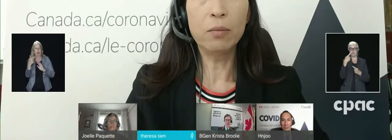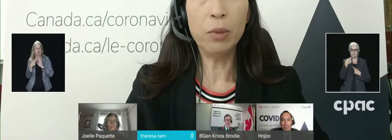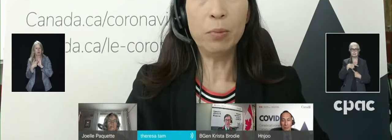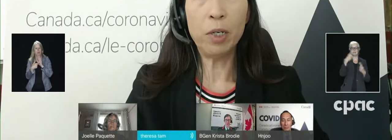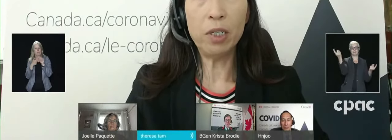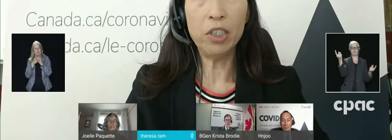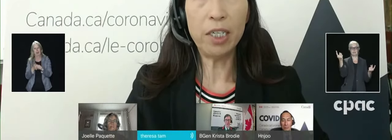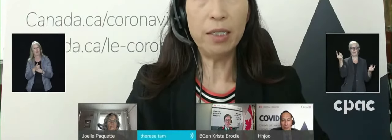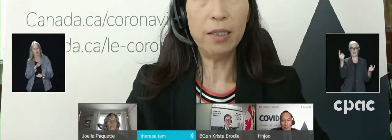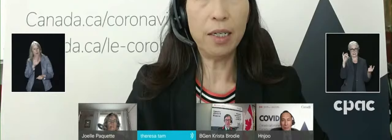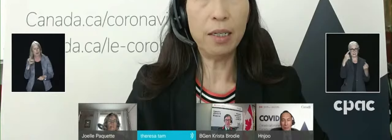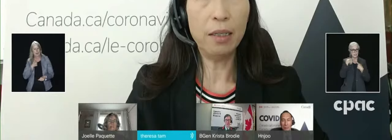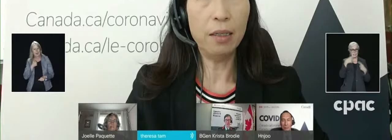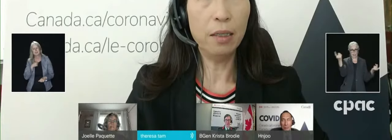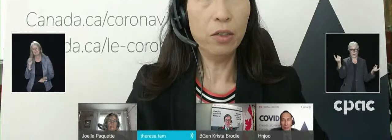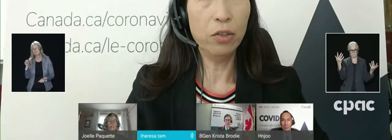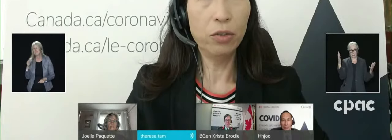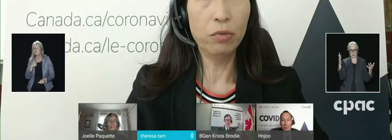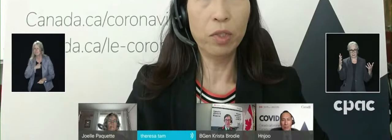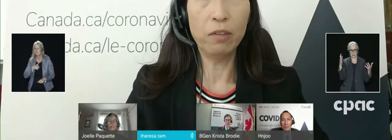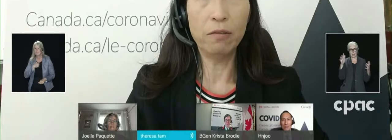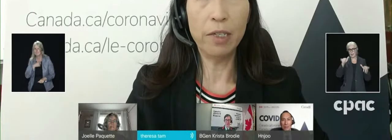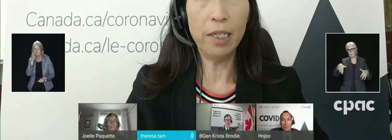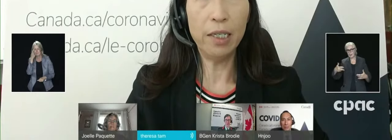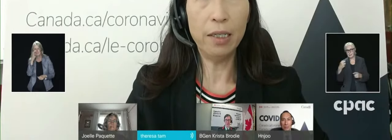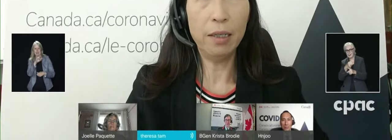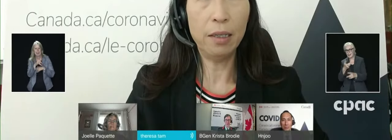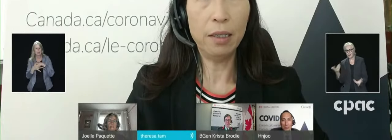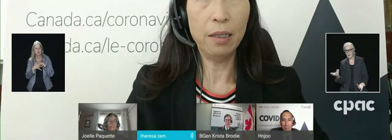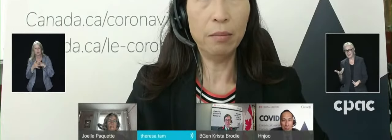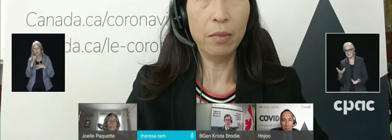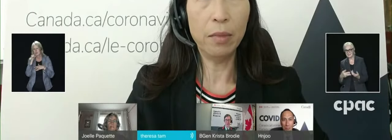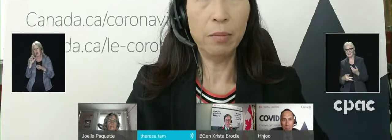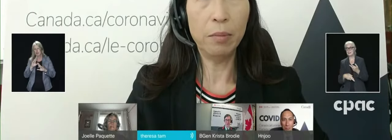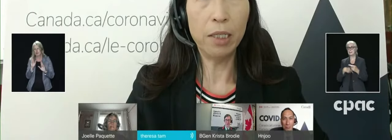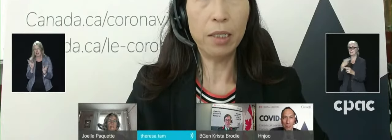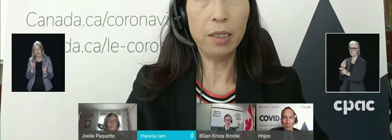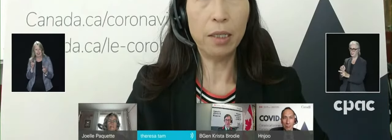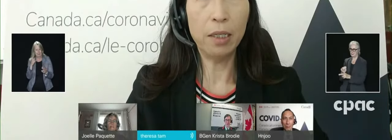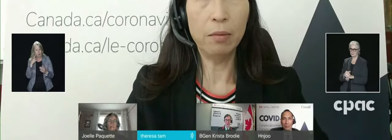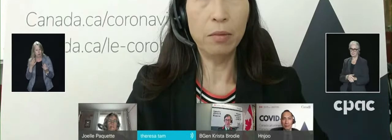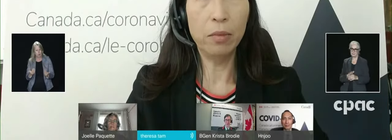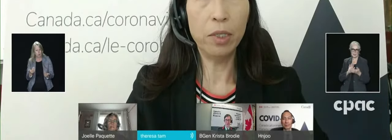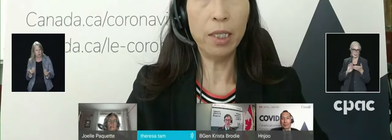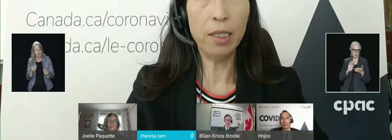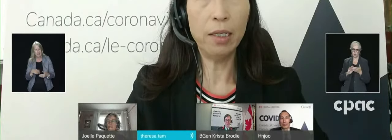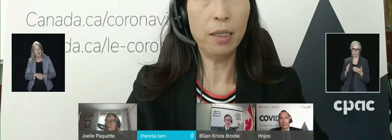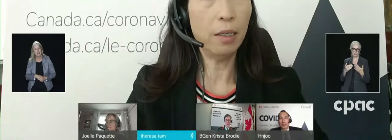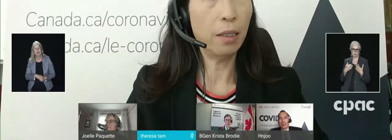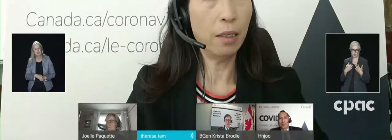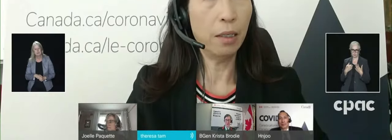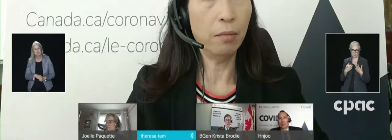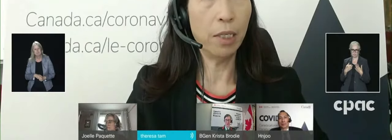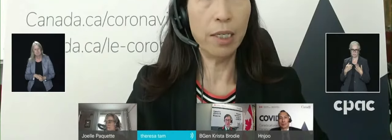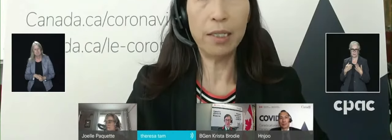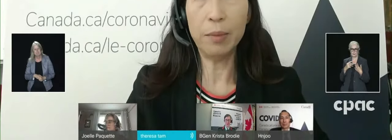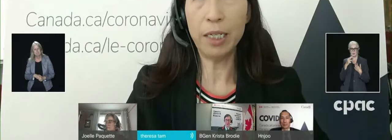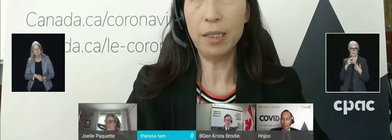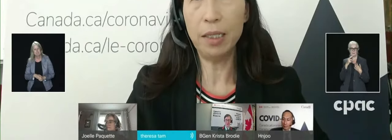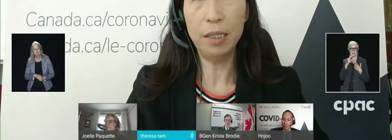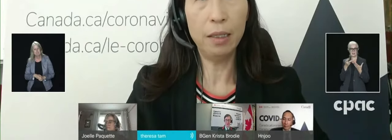Yes, and we apologize that the tools were not ready, but we